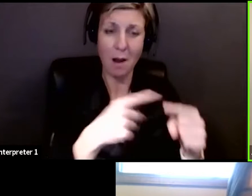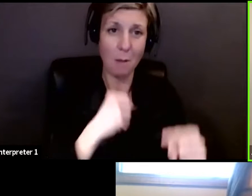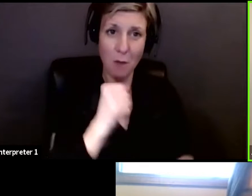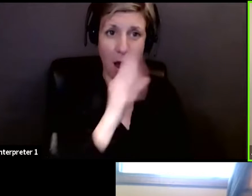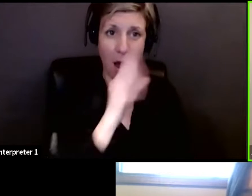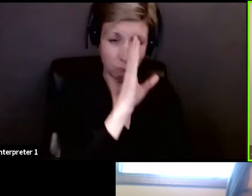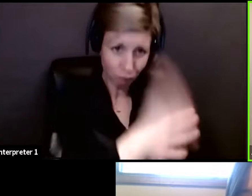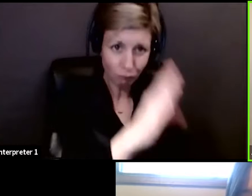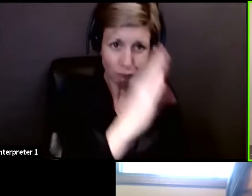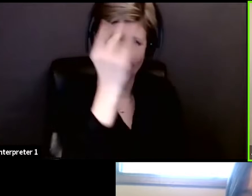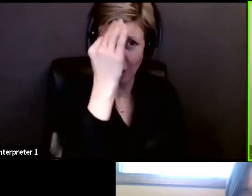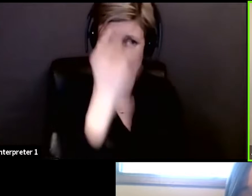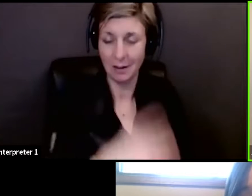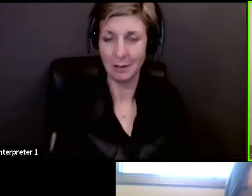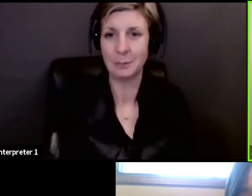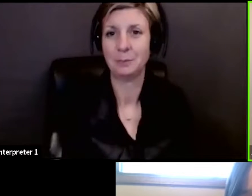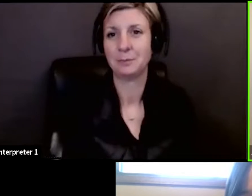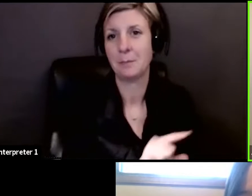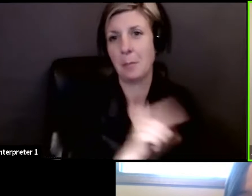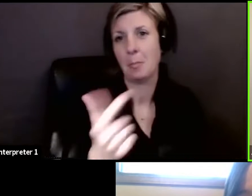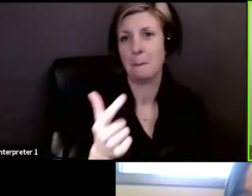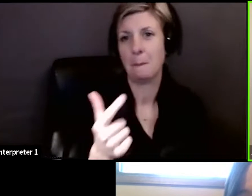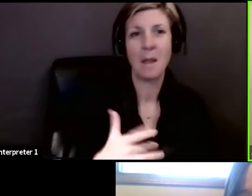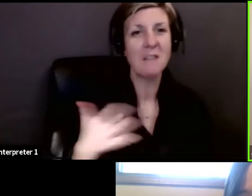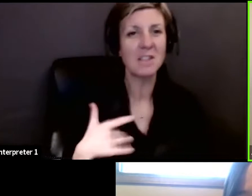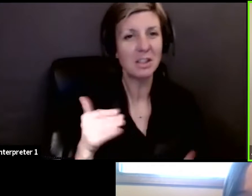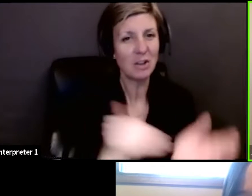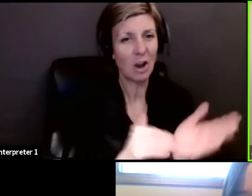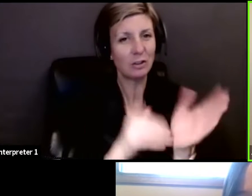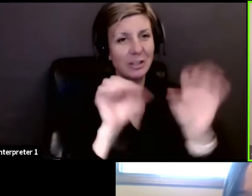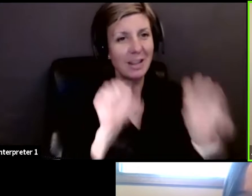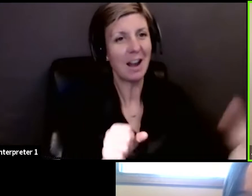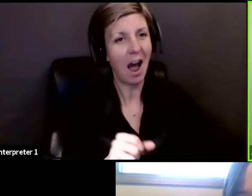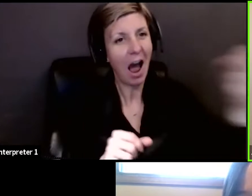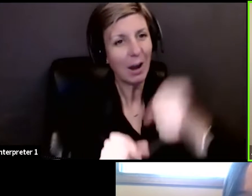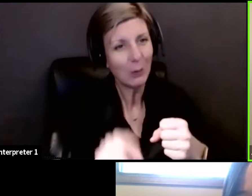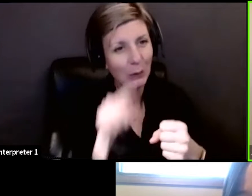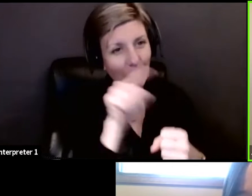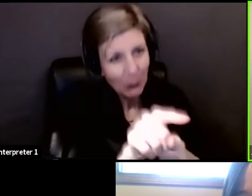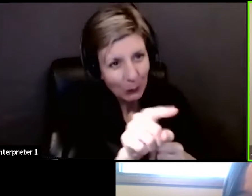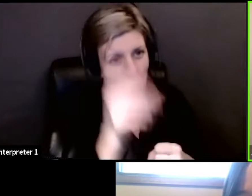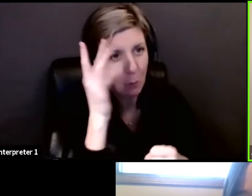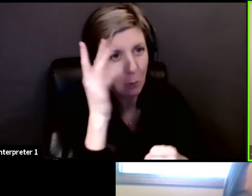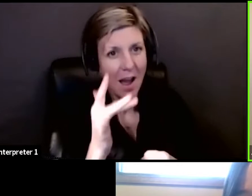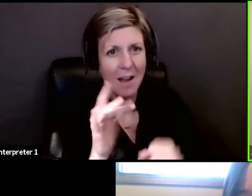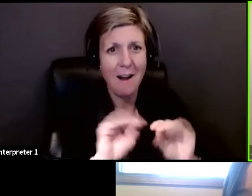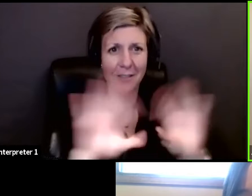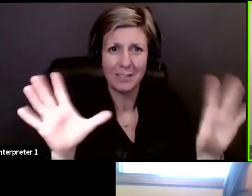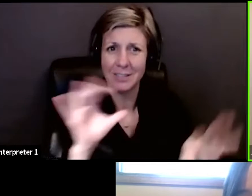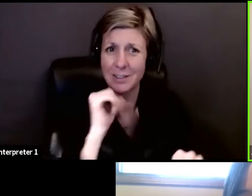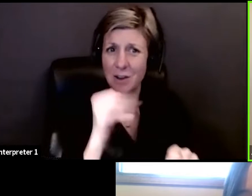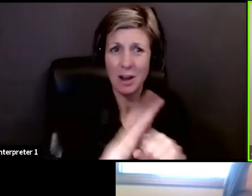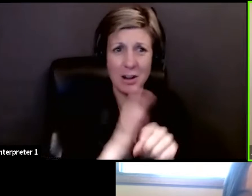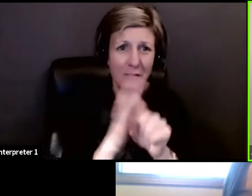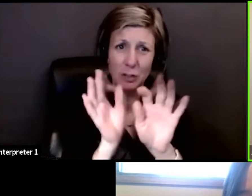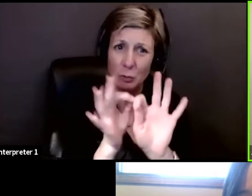at Redacted could hire you because they clearly don't have enough interpreters